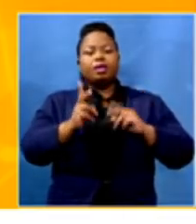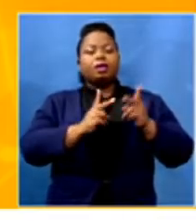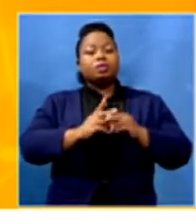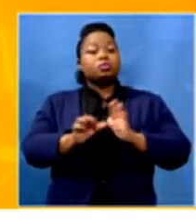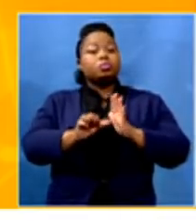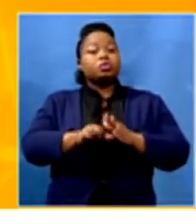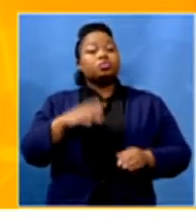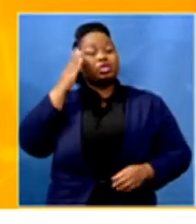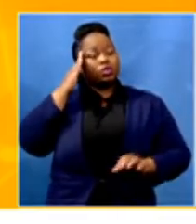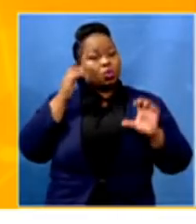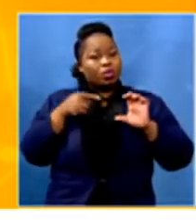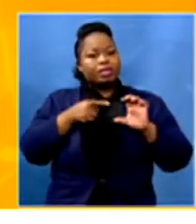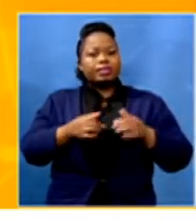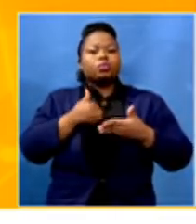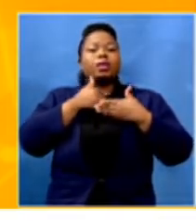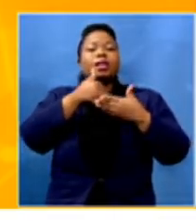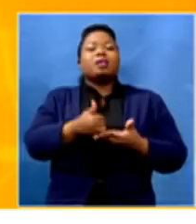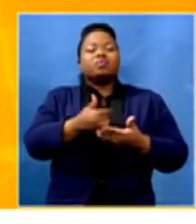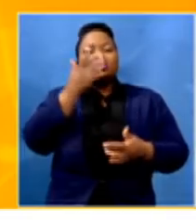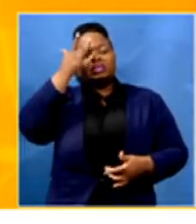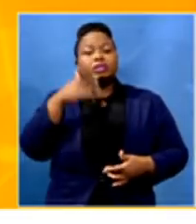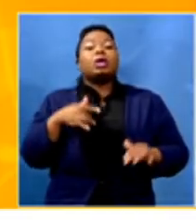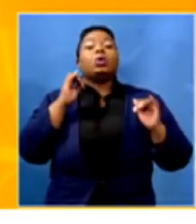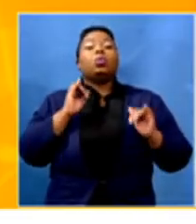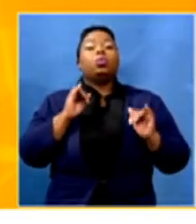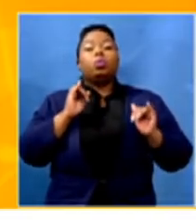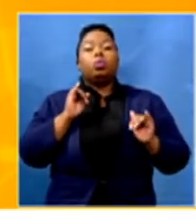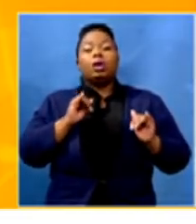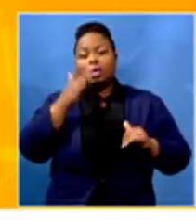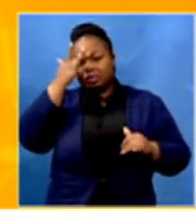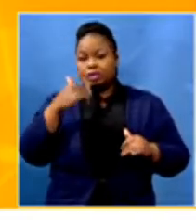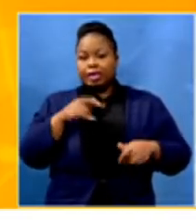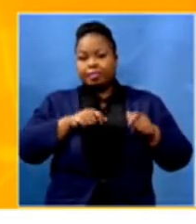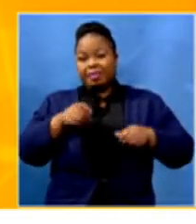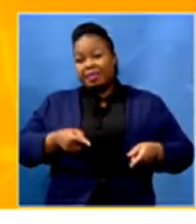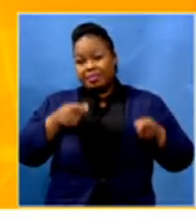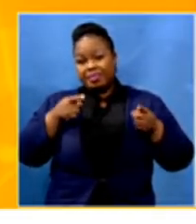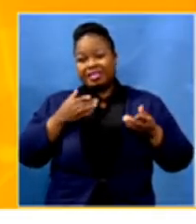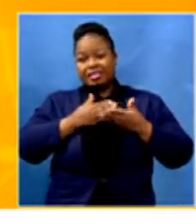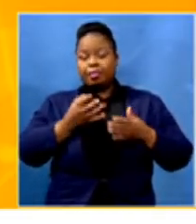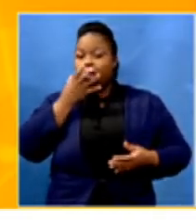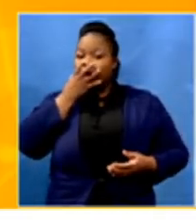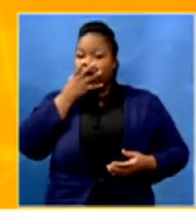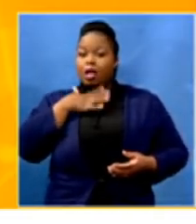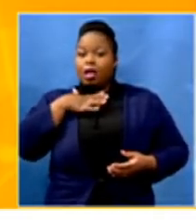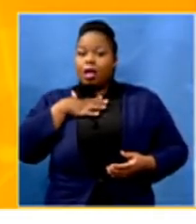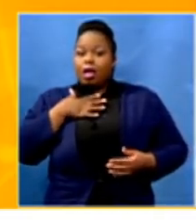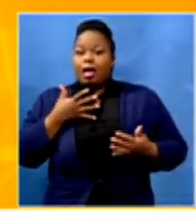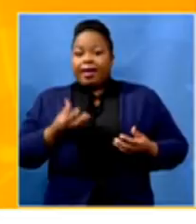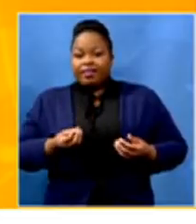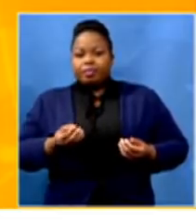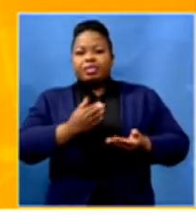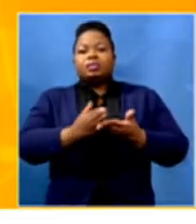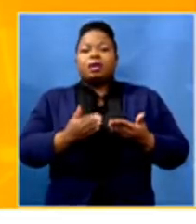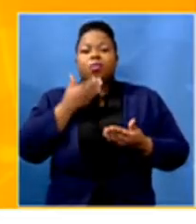is only beneficial for extremely ill COVID patients who are either on a ventilator or are being